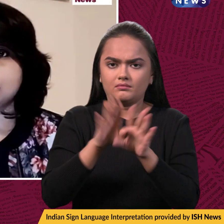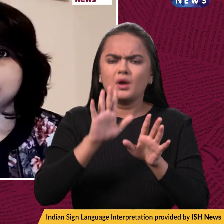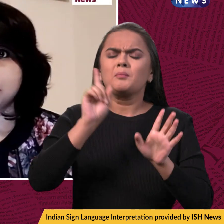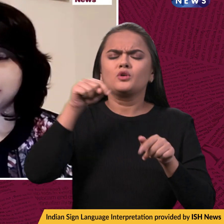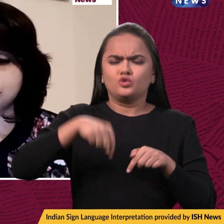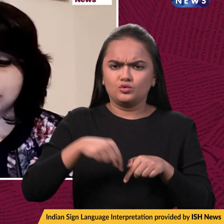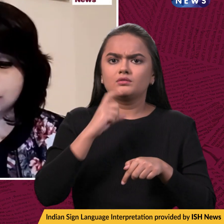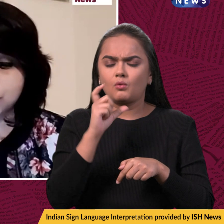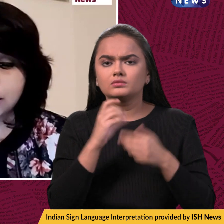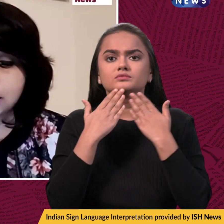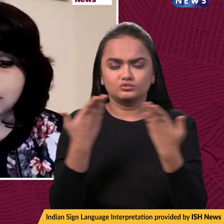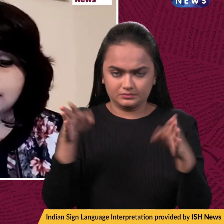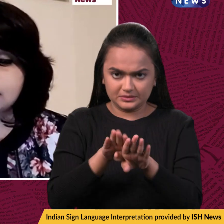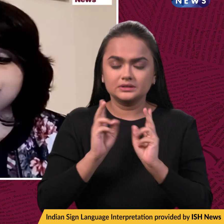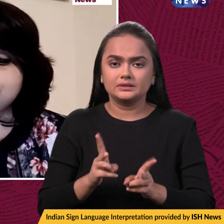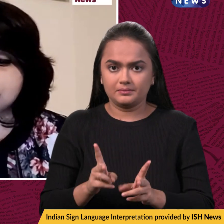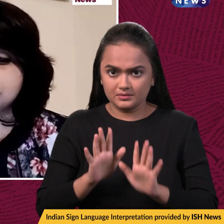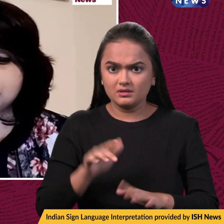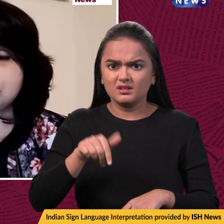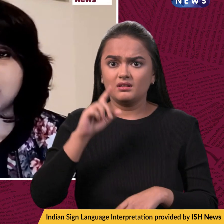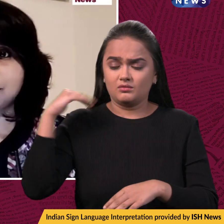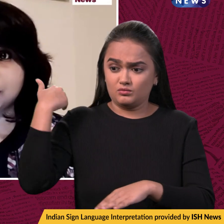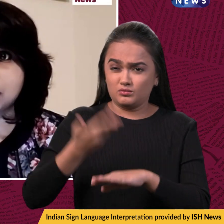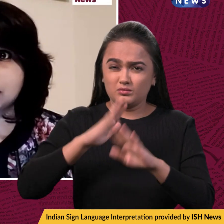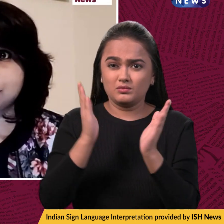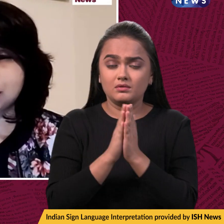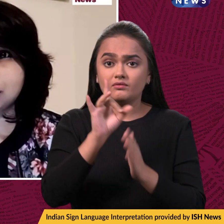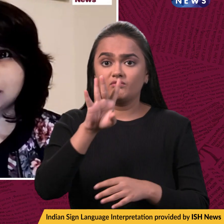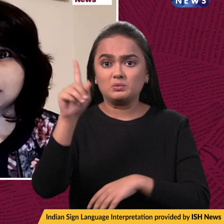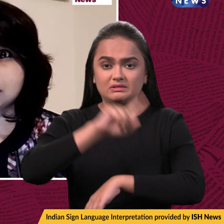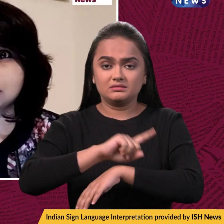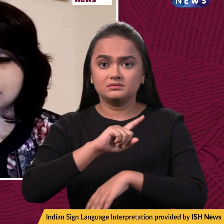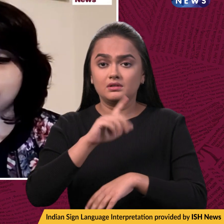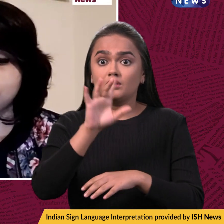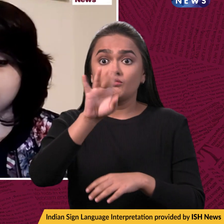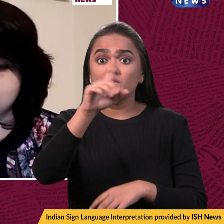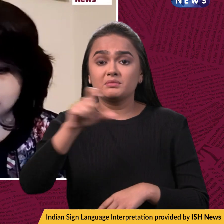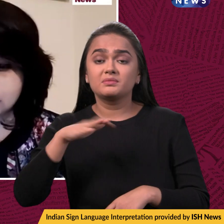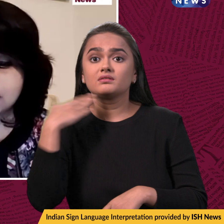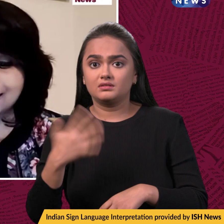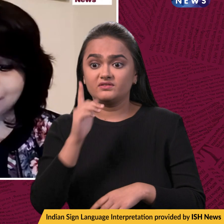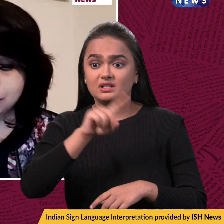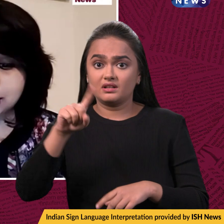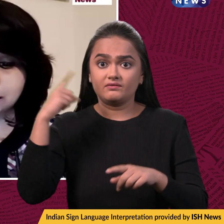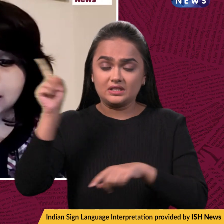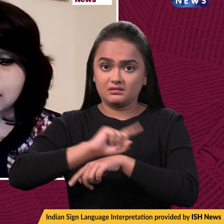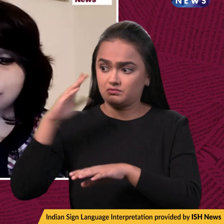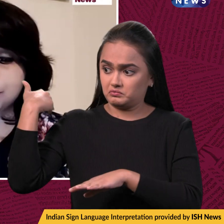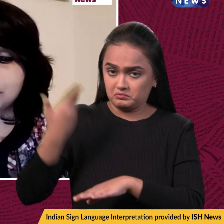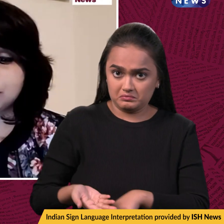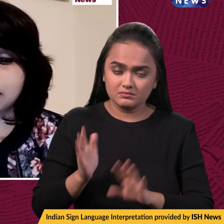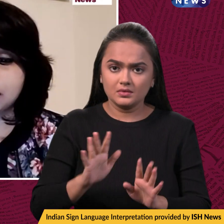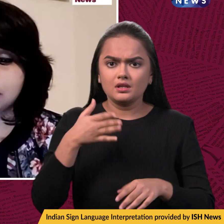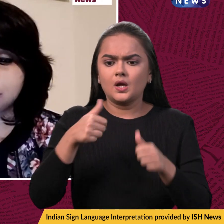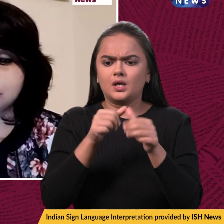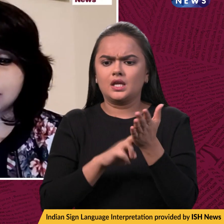remain closed, however, today as well. At least 14 people have died in rain-related incidents over the last 11 days. Now,